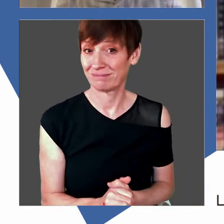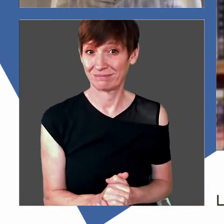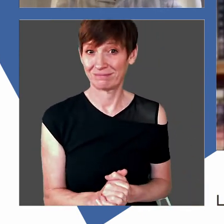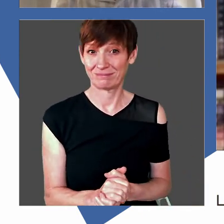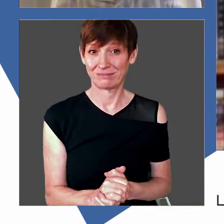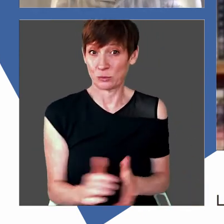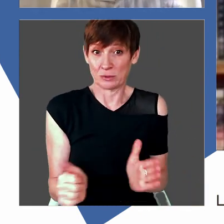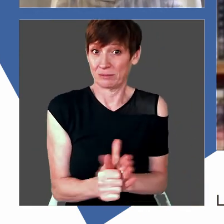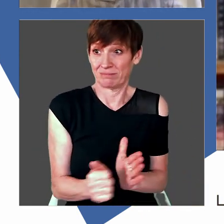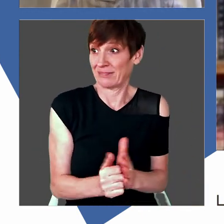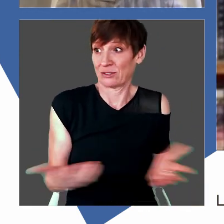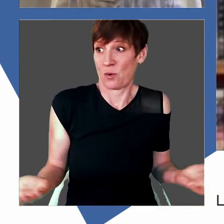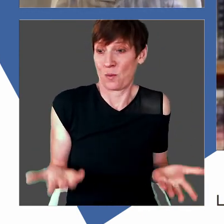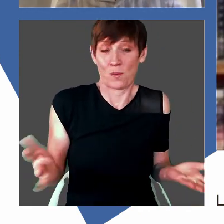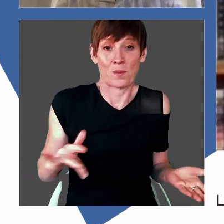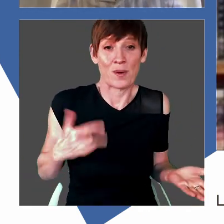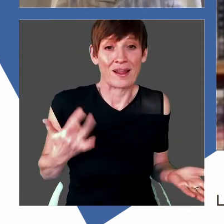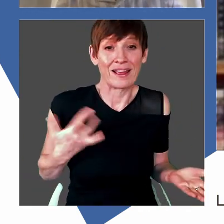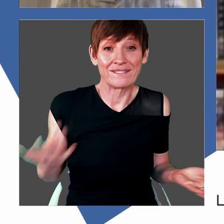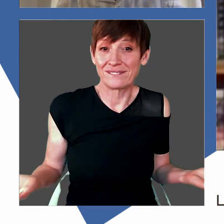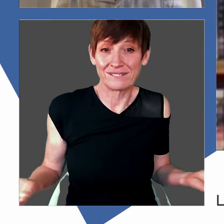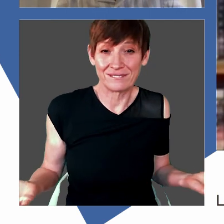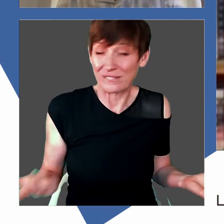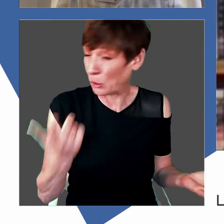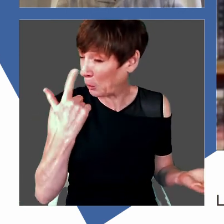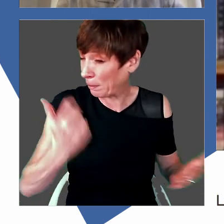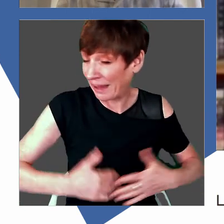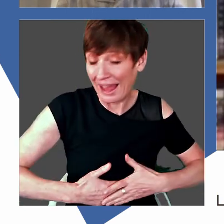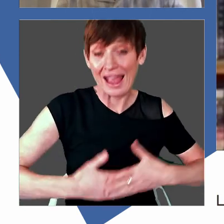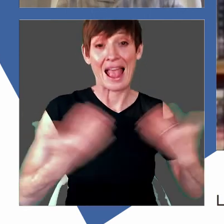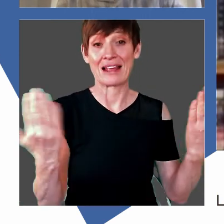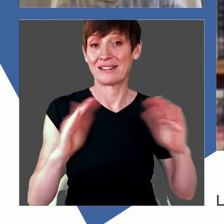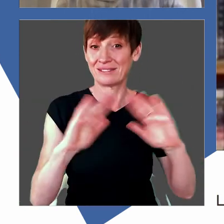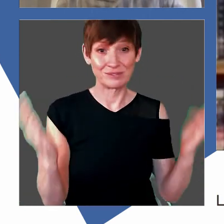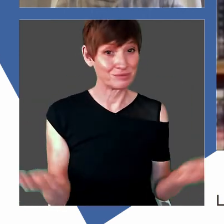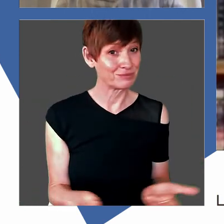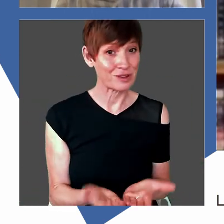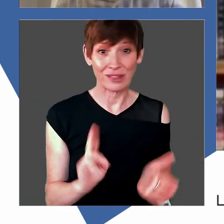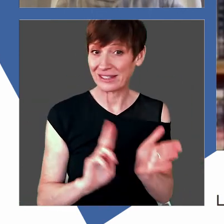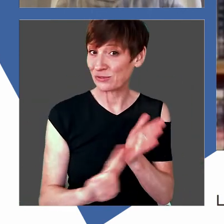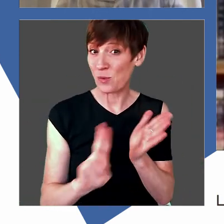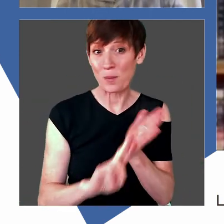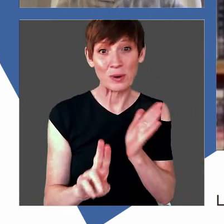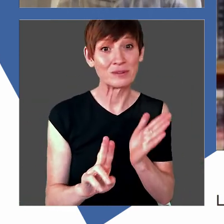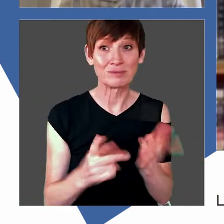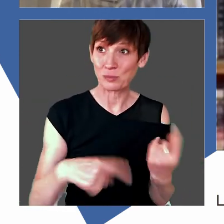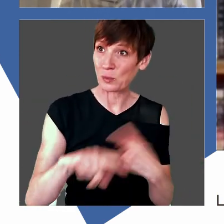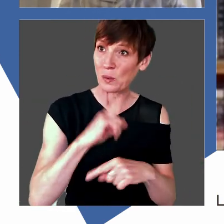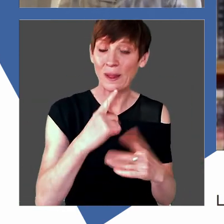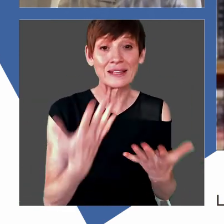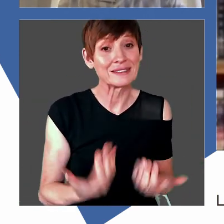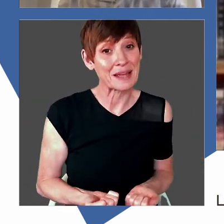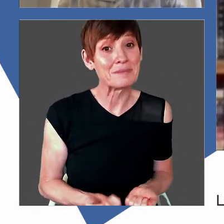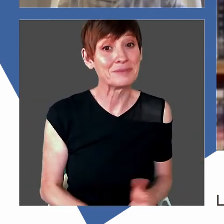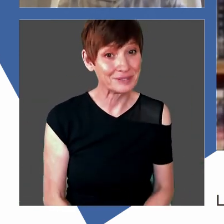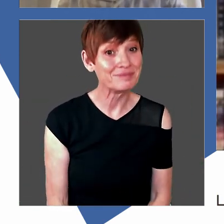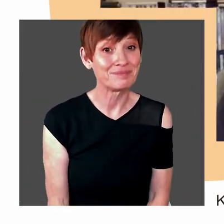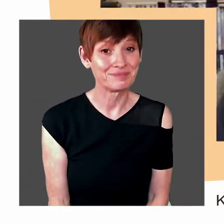are anymore. You can speak to anyone, have a virtual meeting anywhere in the world, and that's totally normal and accepted.